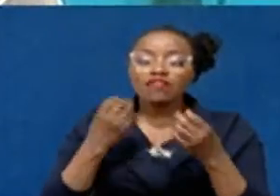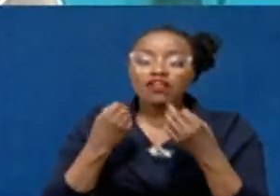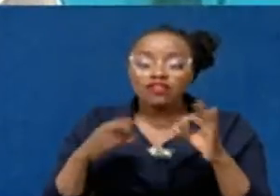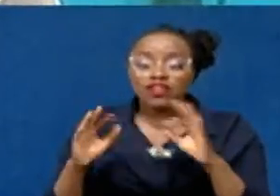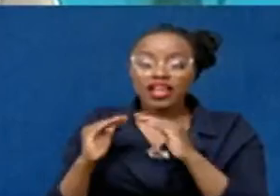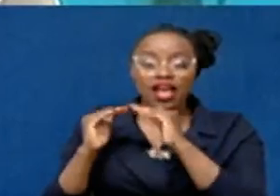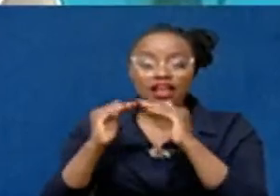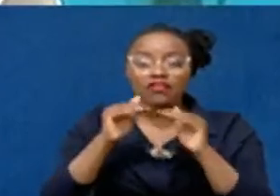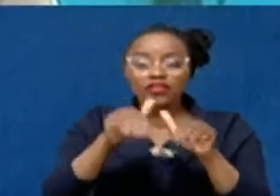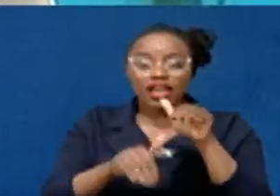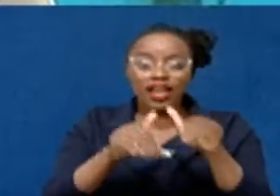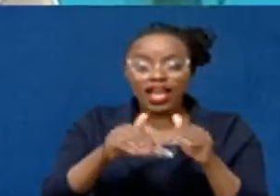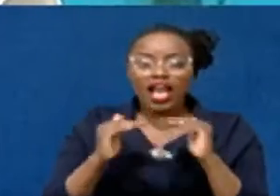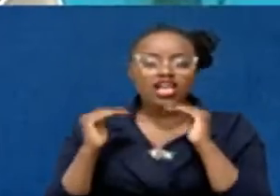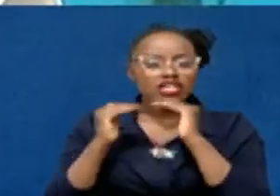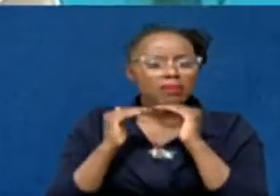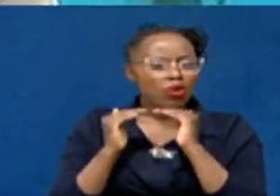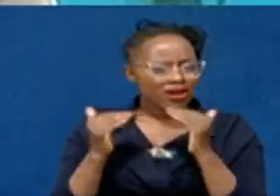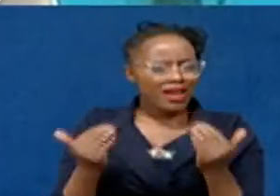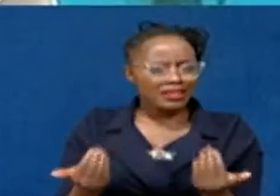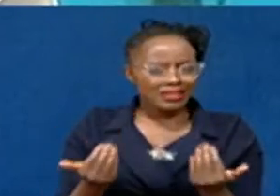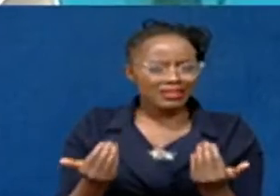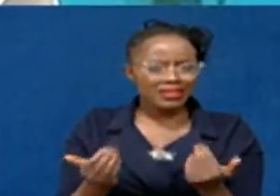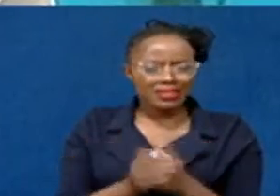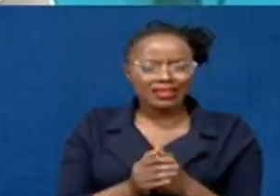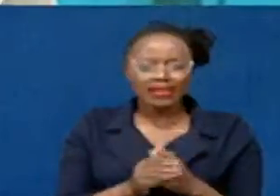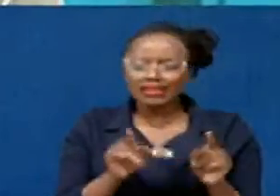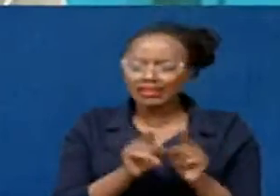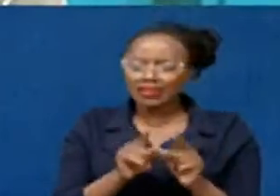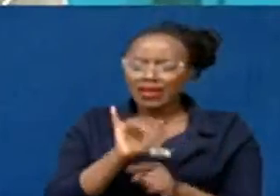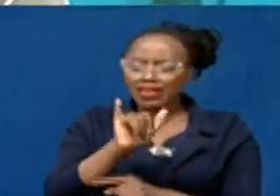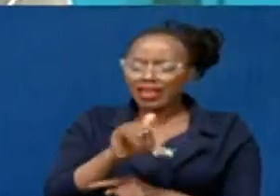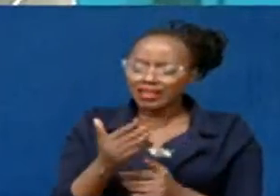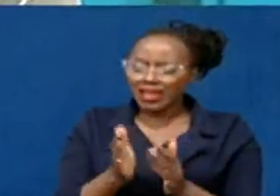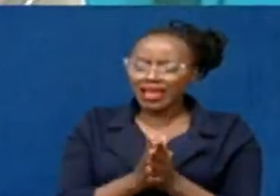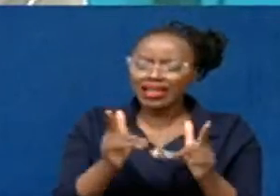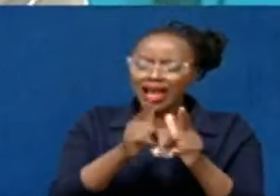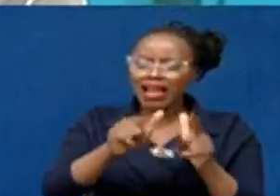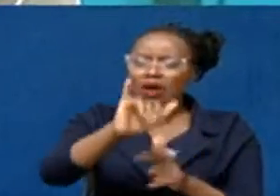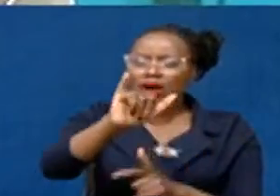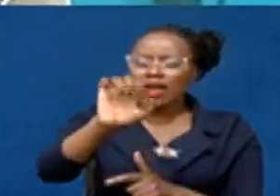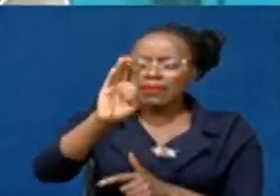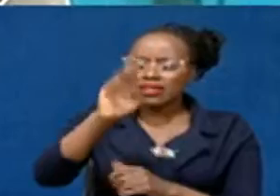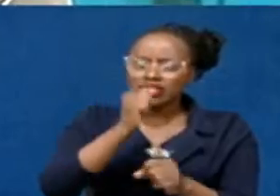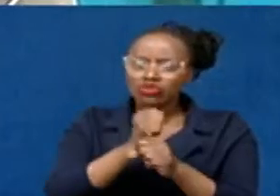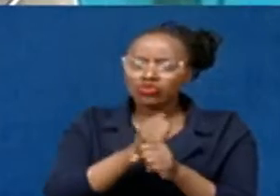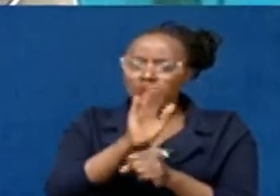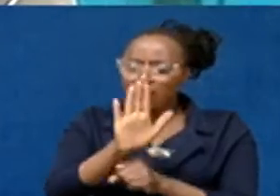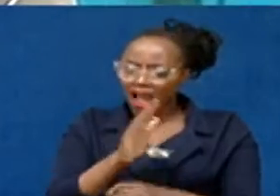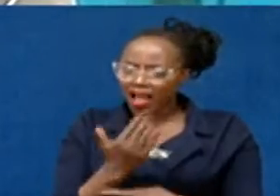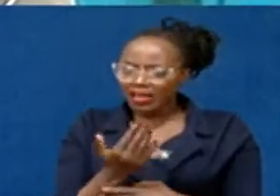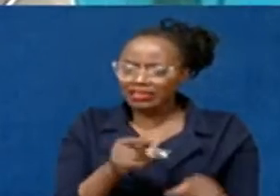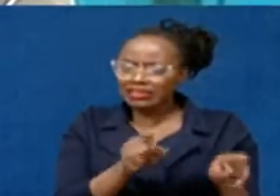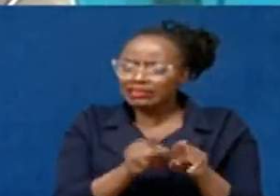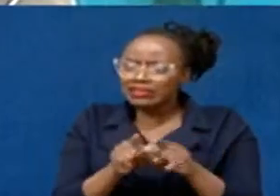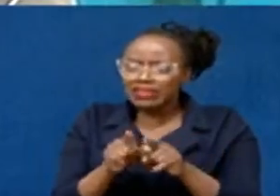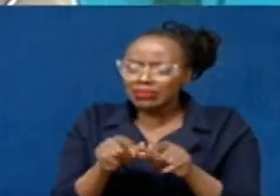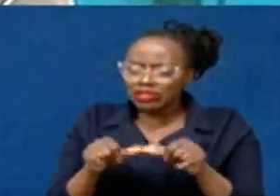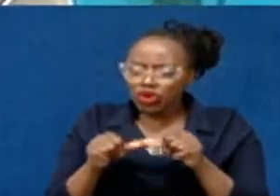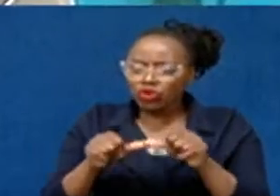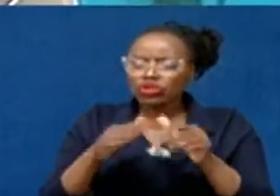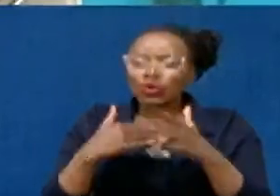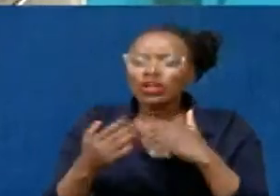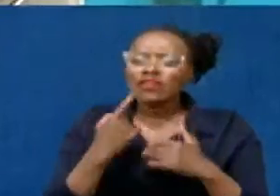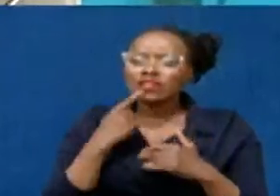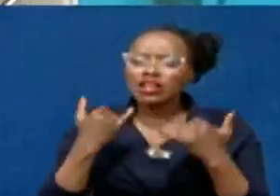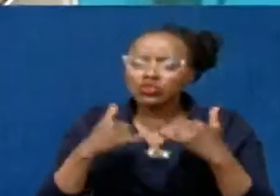and fair election. Let's make sure that democracy prevails. Allow and those IEBC sort of to things. do its work. And it's kind of consistent with what he's been